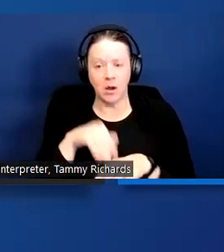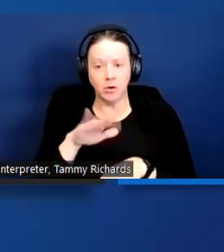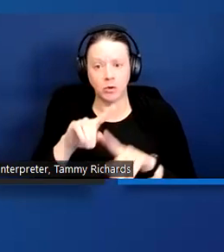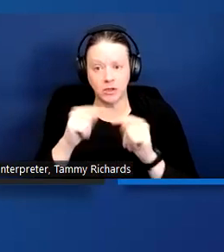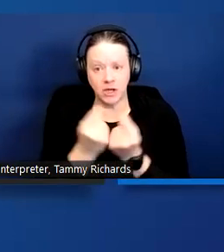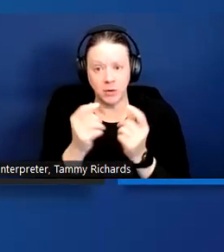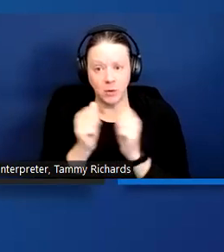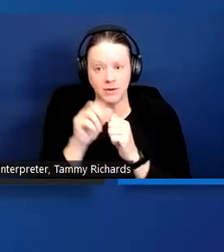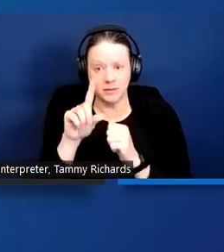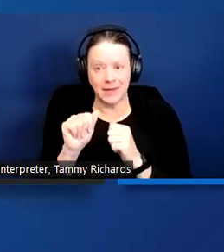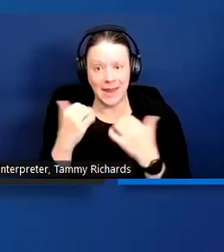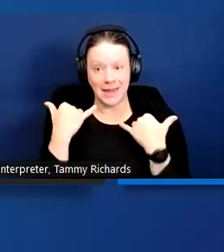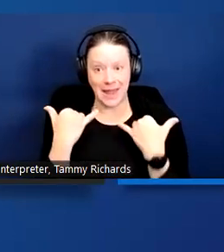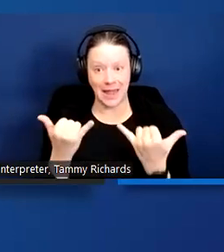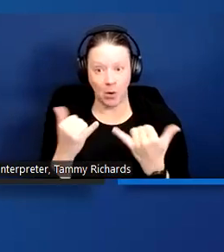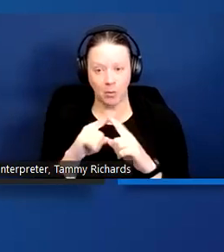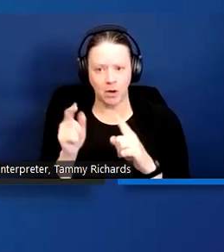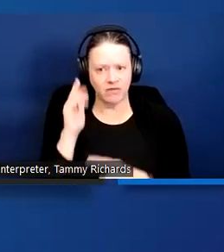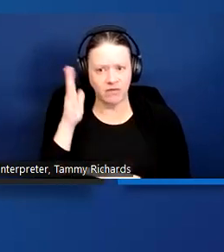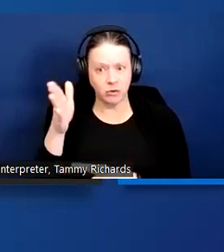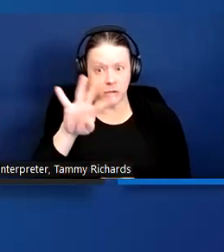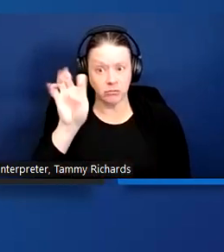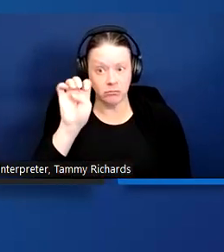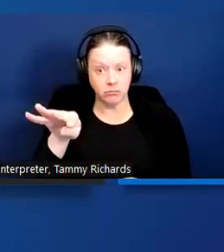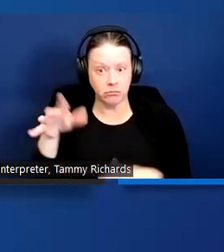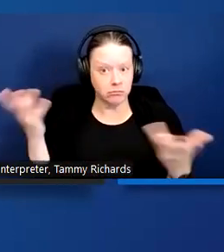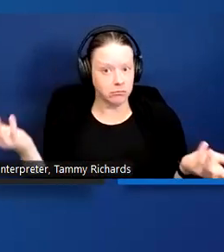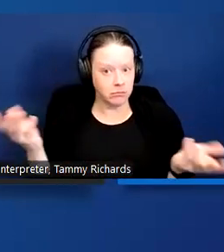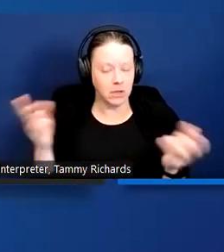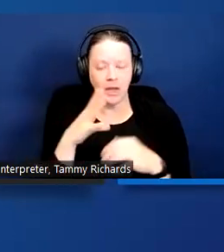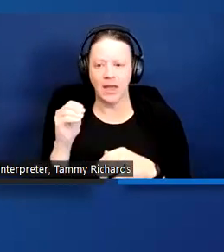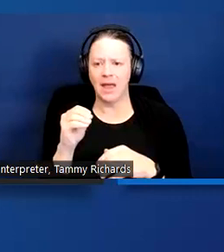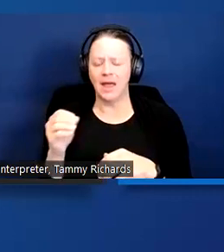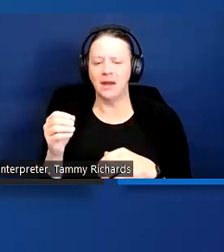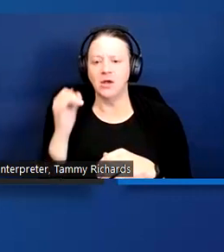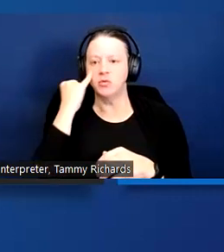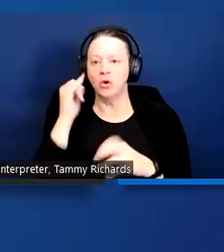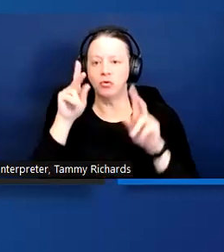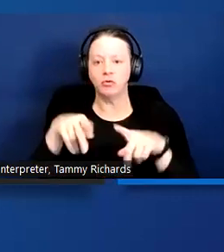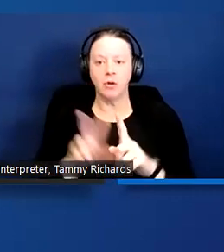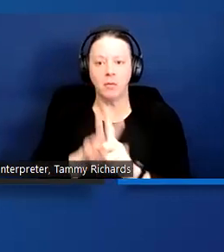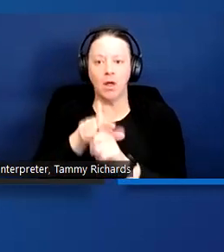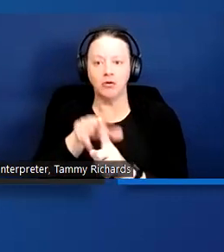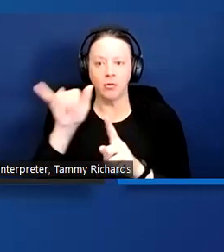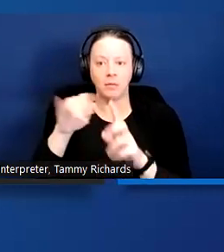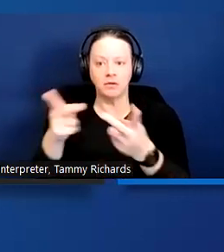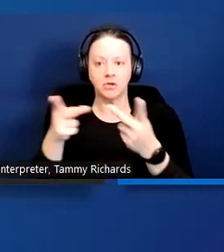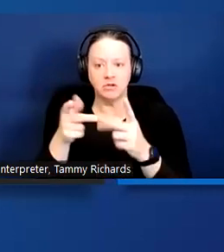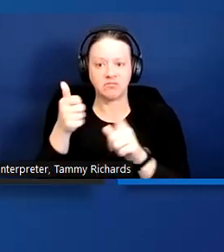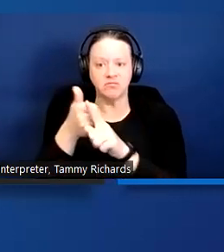disability now, but can you guarantee that in the future? And can you say, well, if someone applies to that position who has a